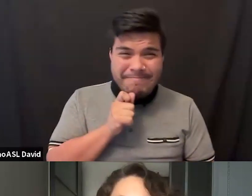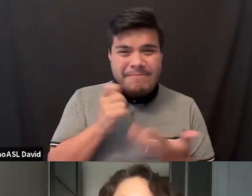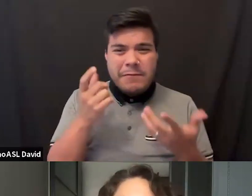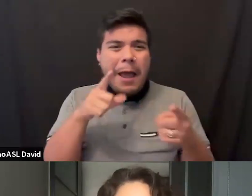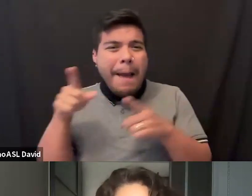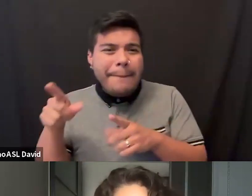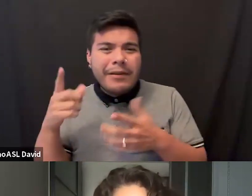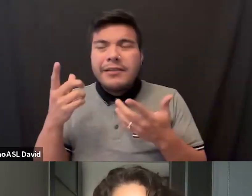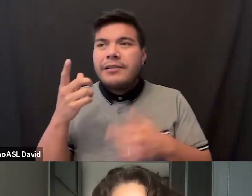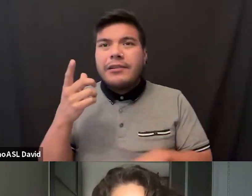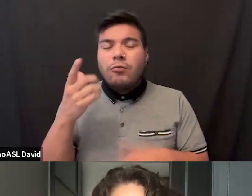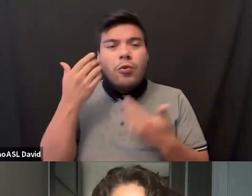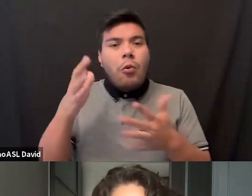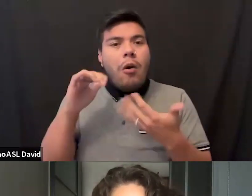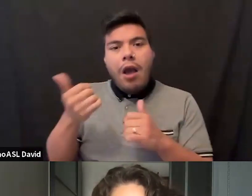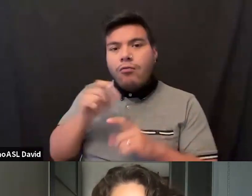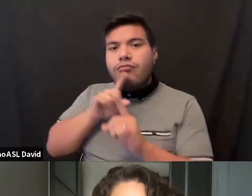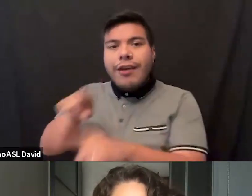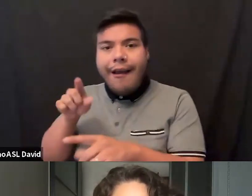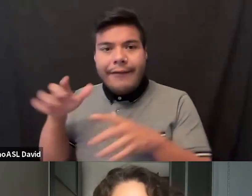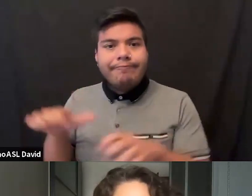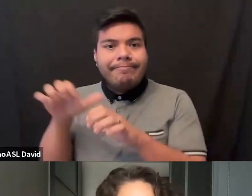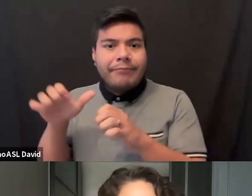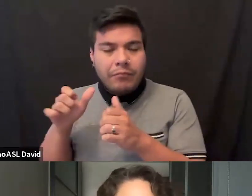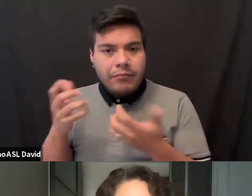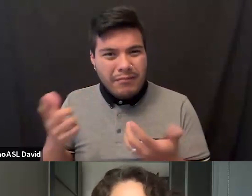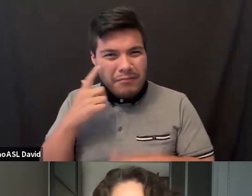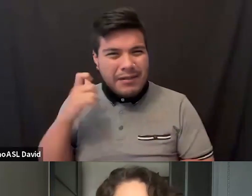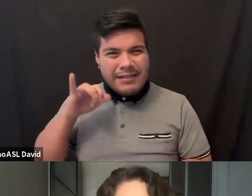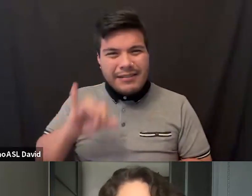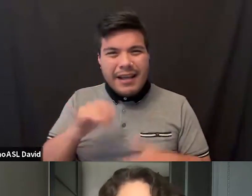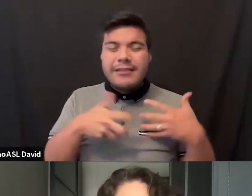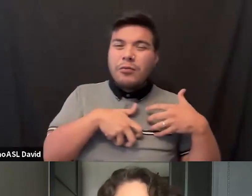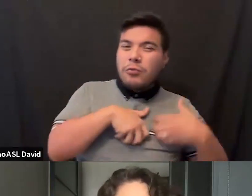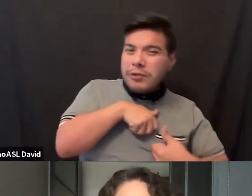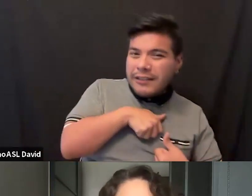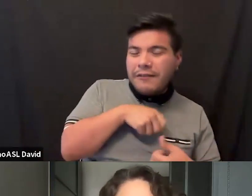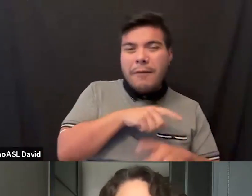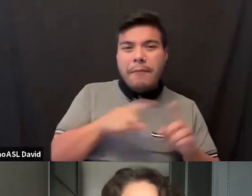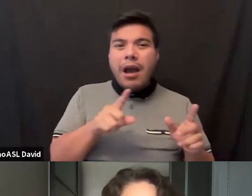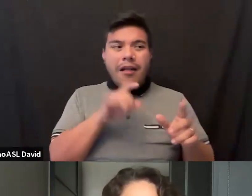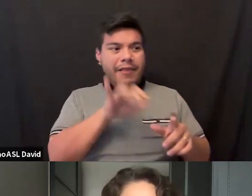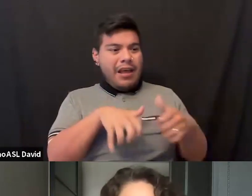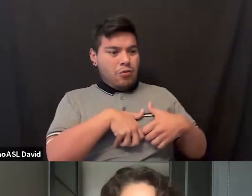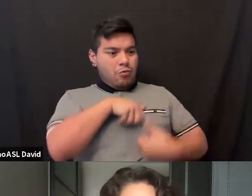people, we don't know how to act in a situation like this one. Because it's a kind of grief, but it's a grief of someone that no